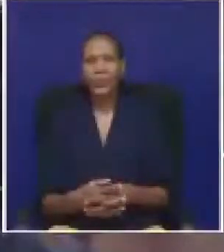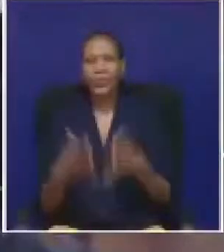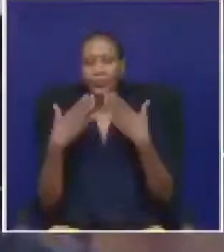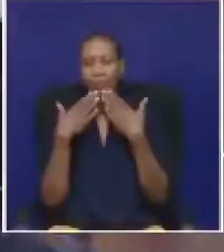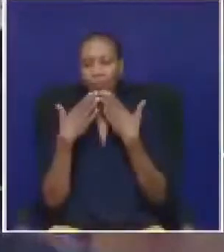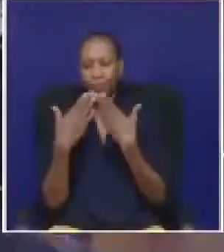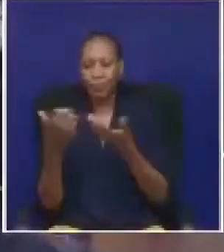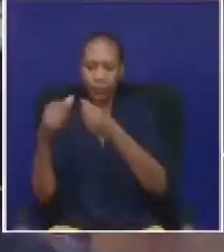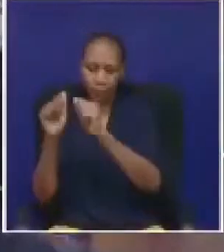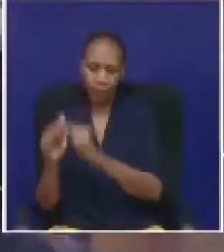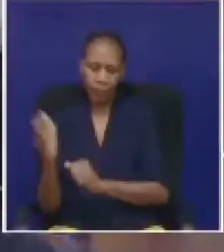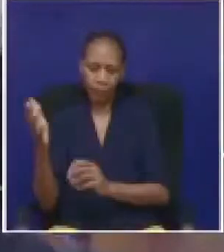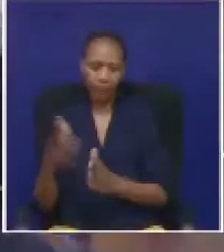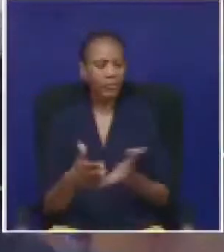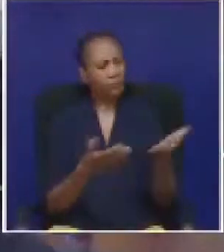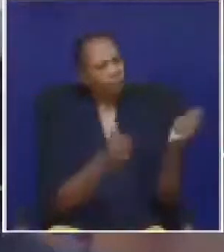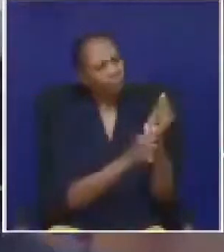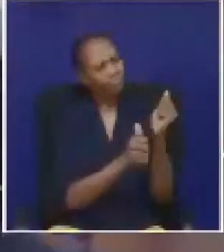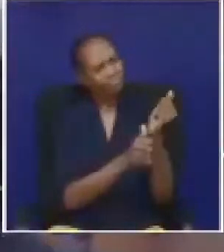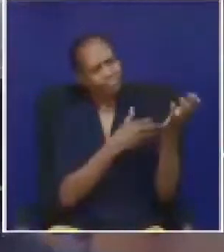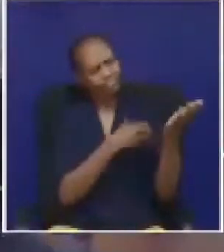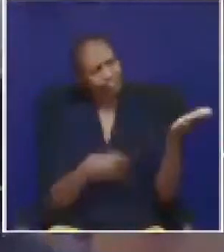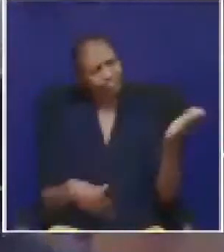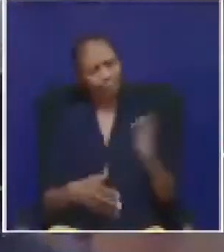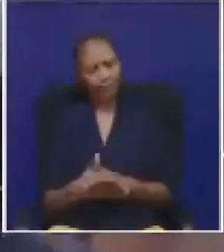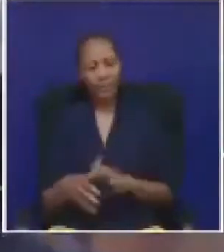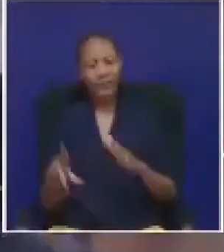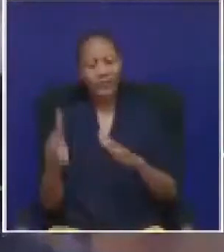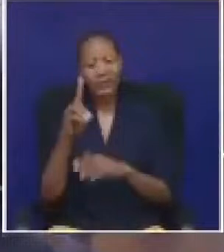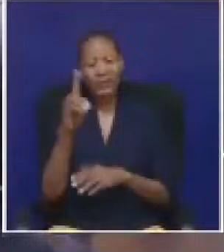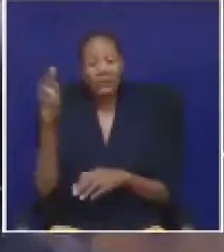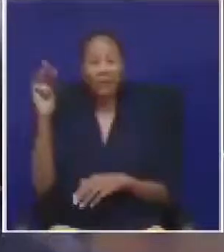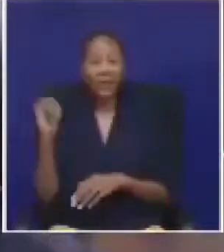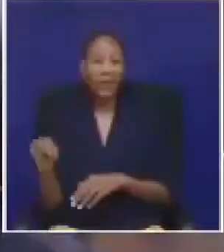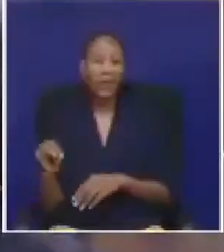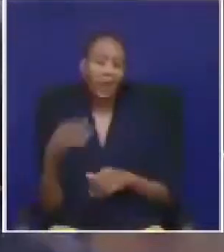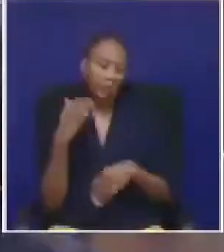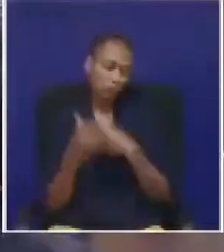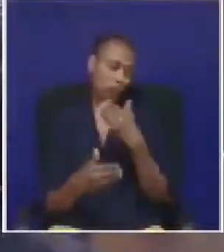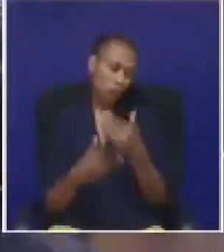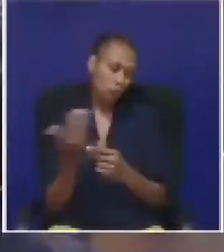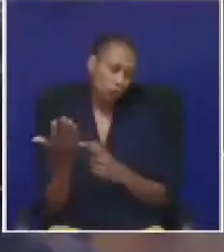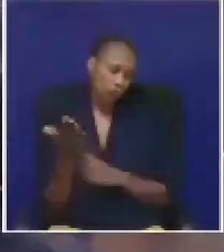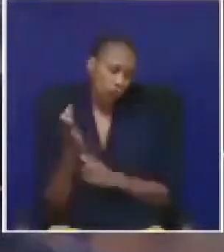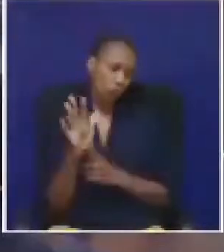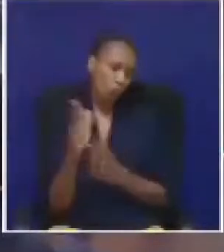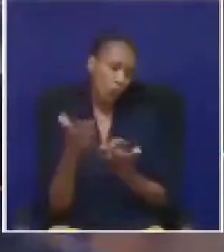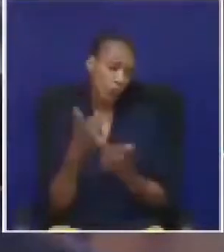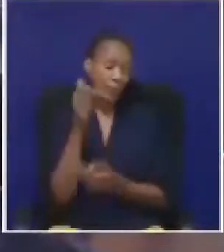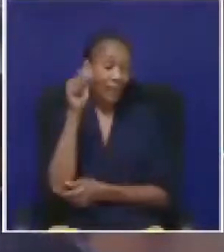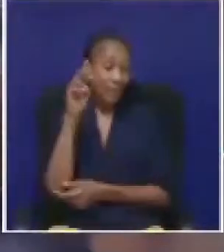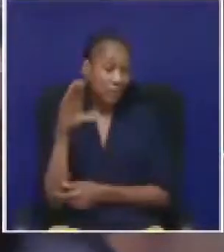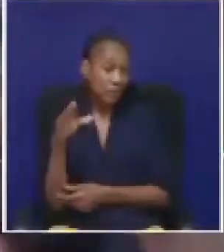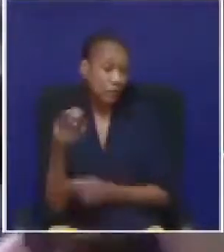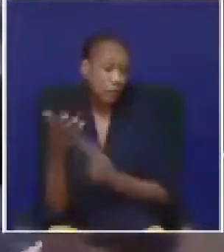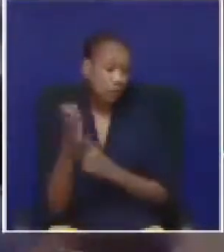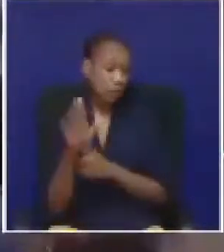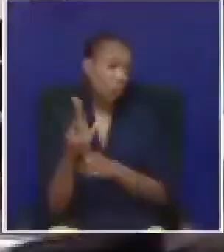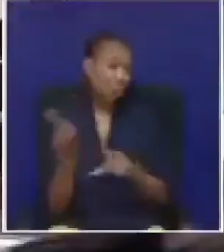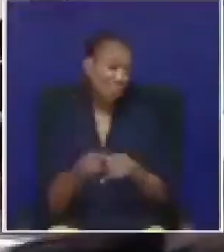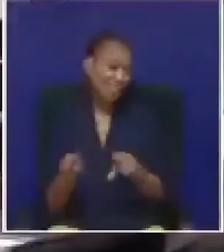Thank you, House Chair. Deputy President, the district development model continues to be presented by the ANC as a silver